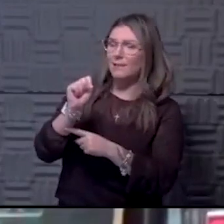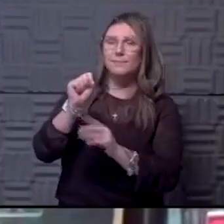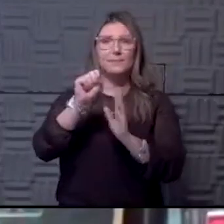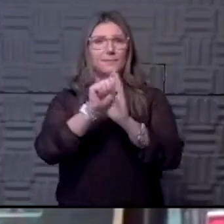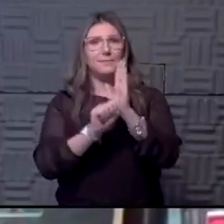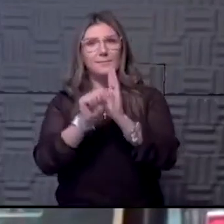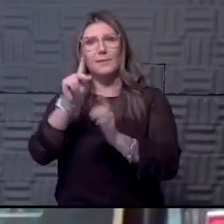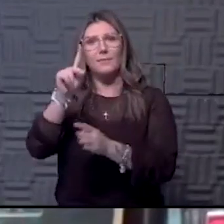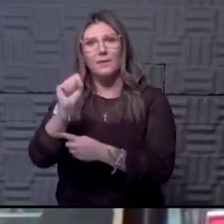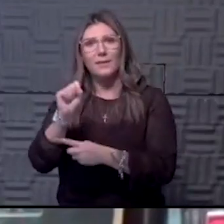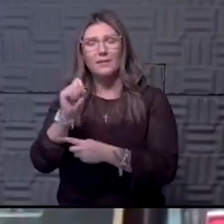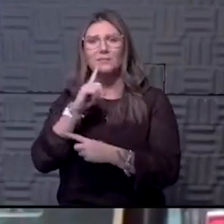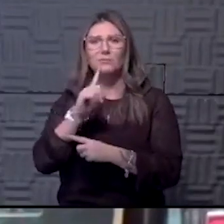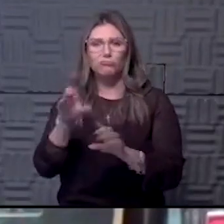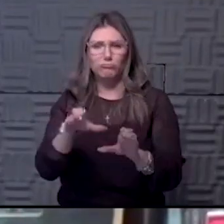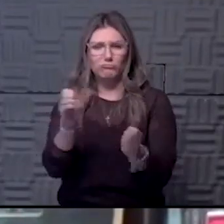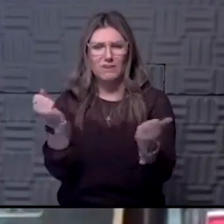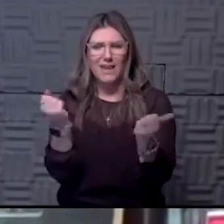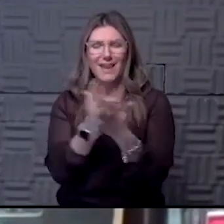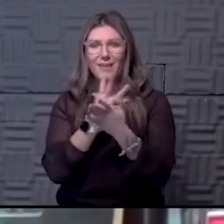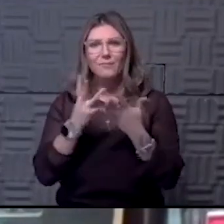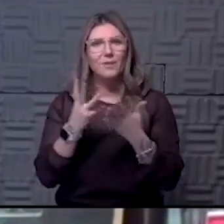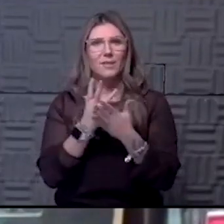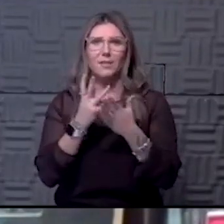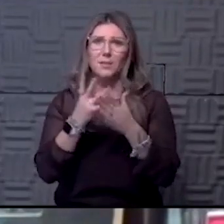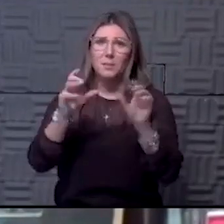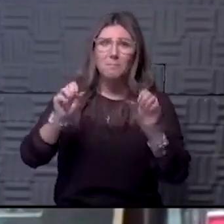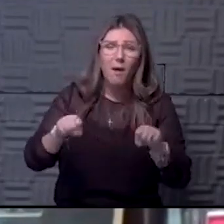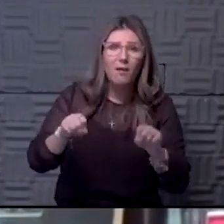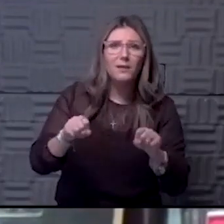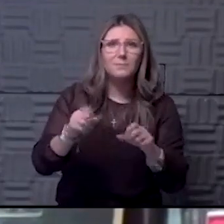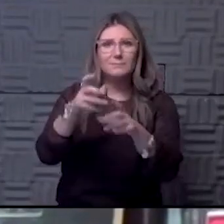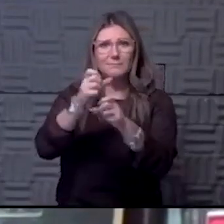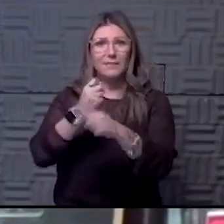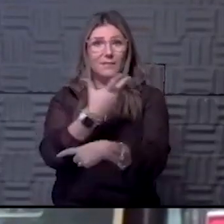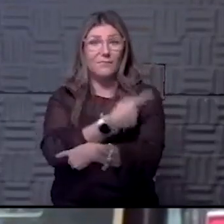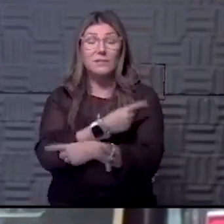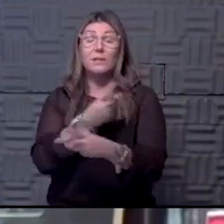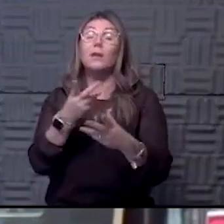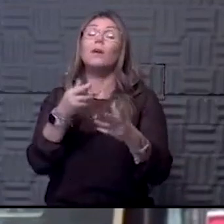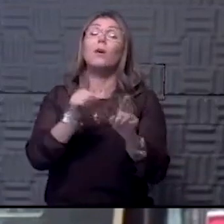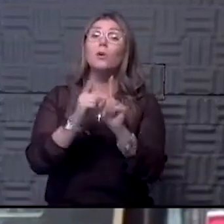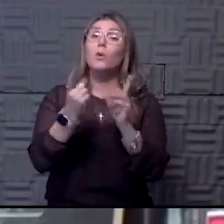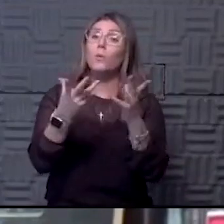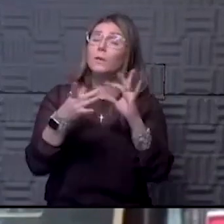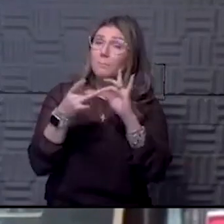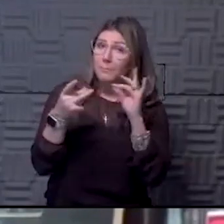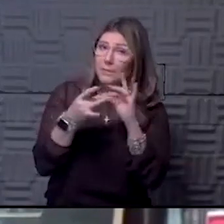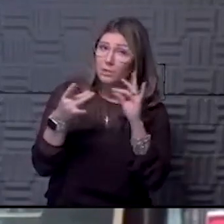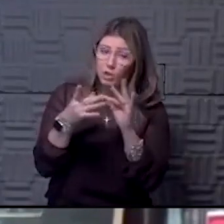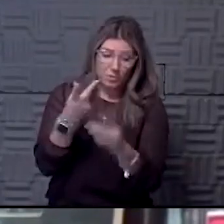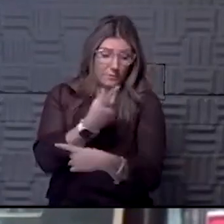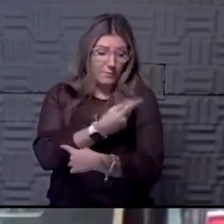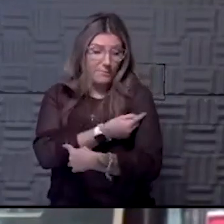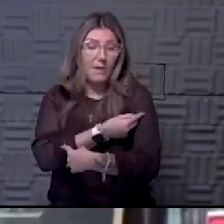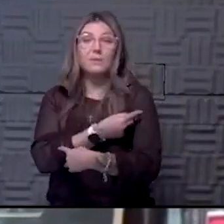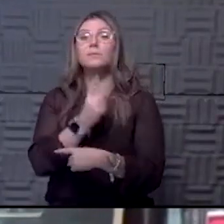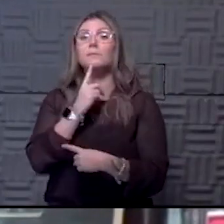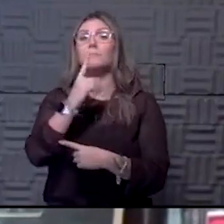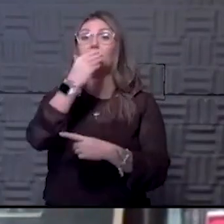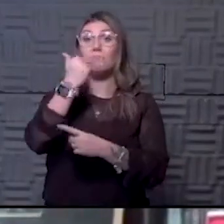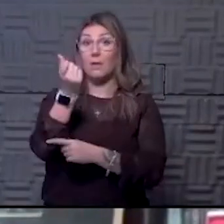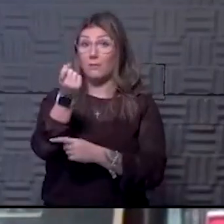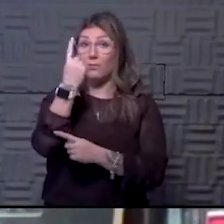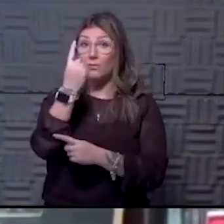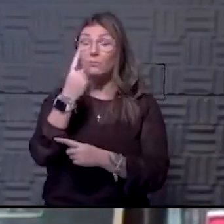Kansas, to try to do everything we can to get more vaccine. I guess I should point out that the vaccine, as best as I can understand